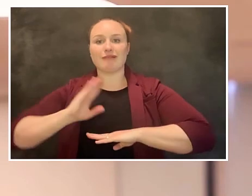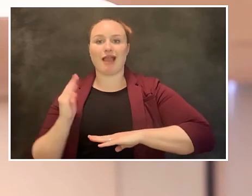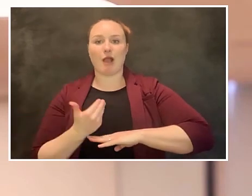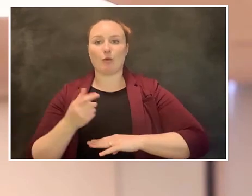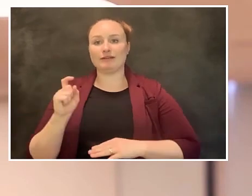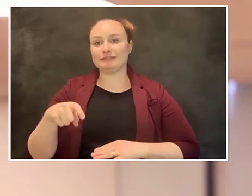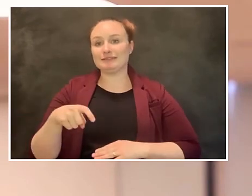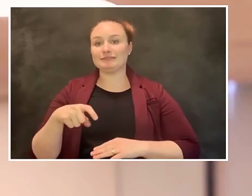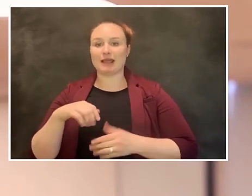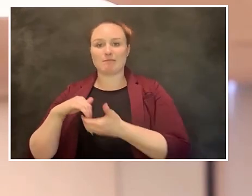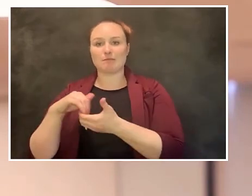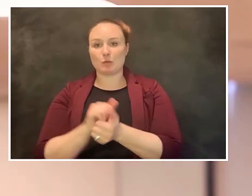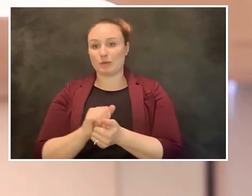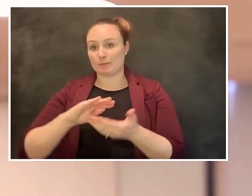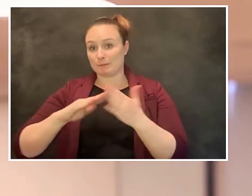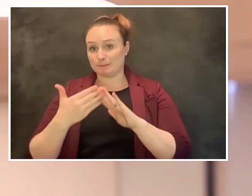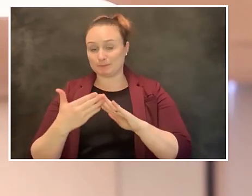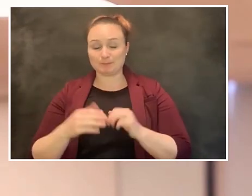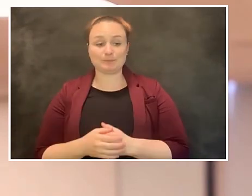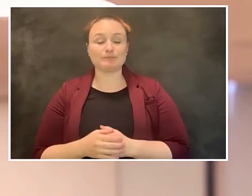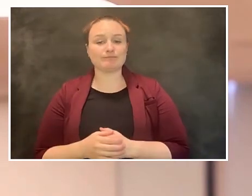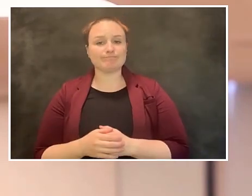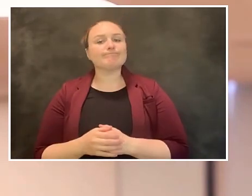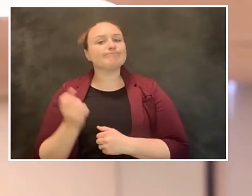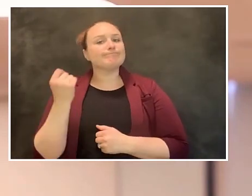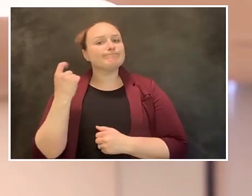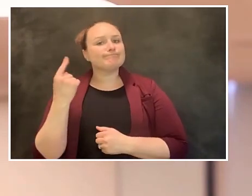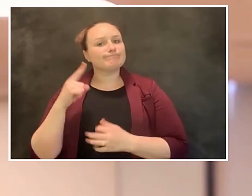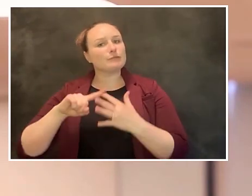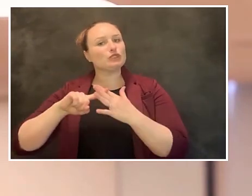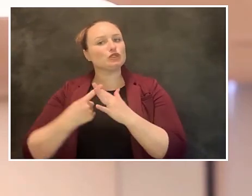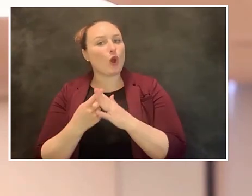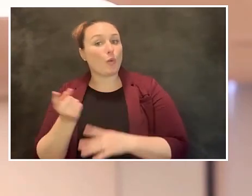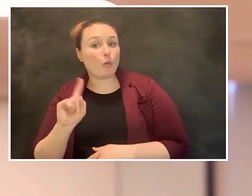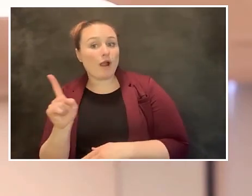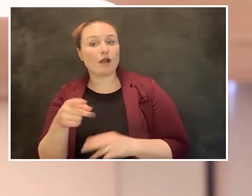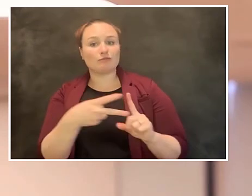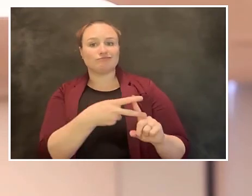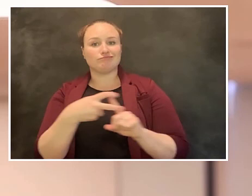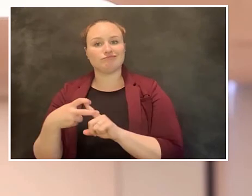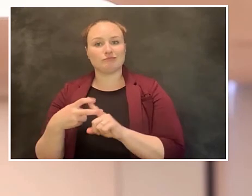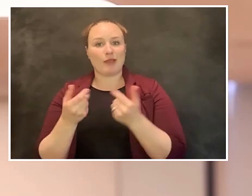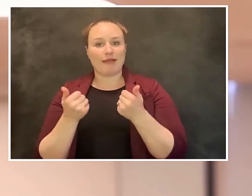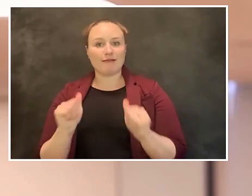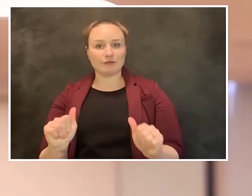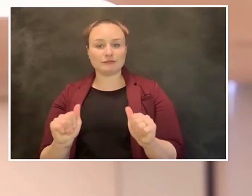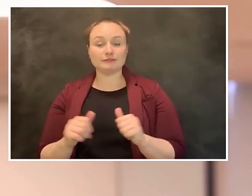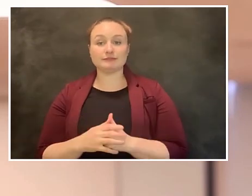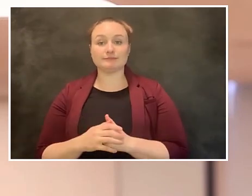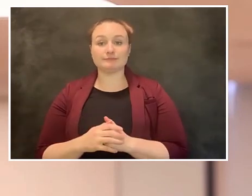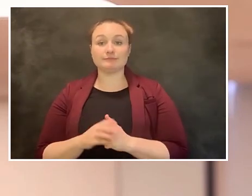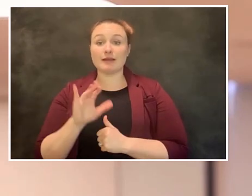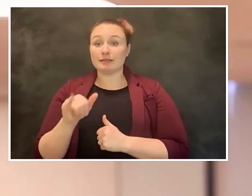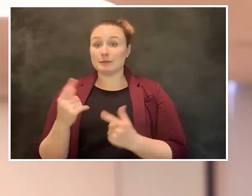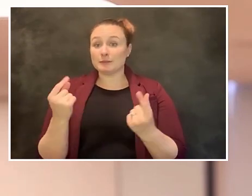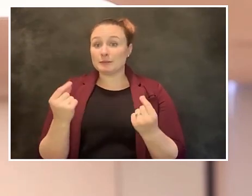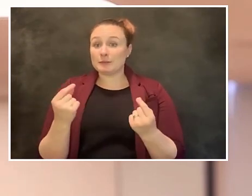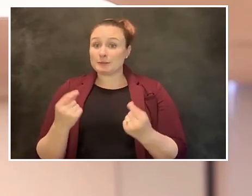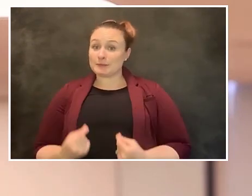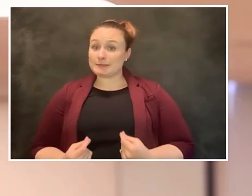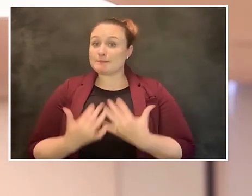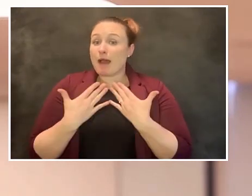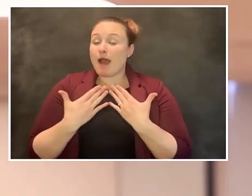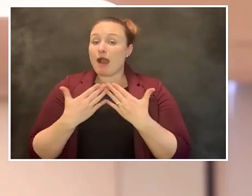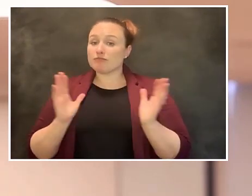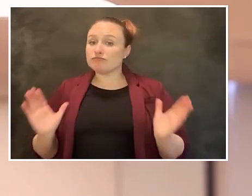the community. It makes sense to start with our recruitment efforts. These are the things that we do to inspire,